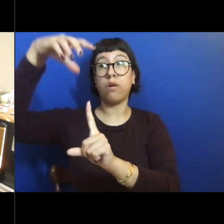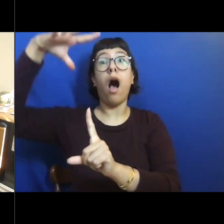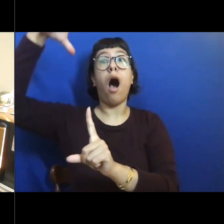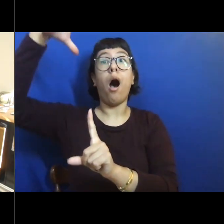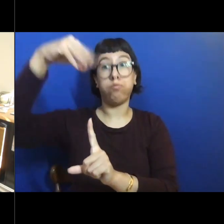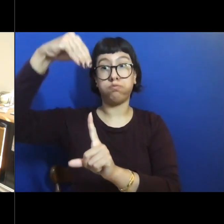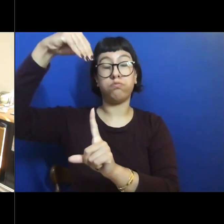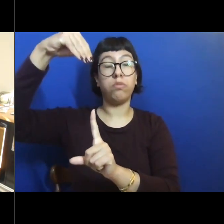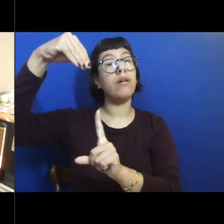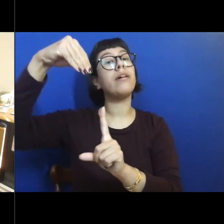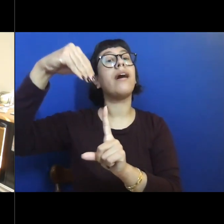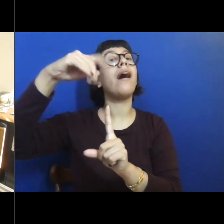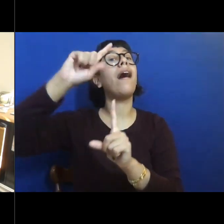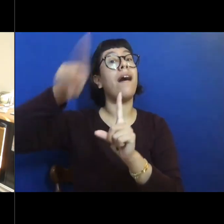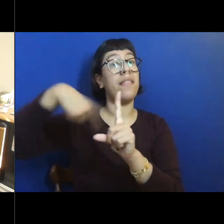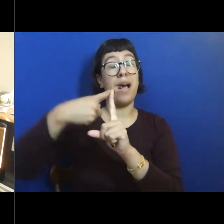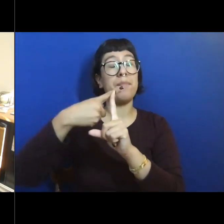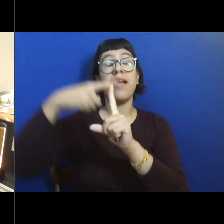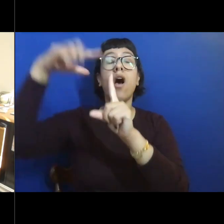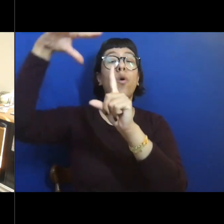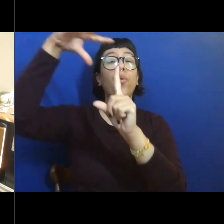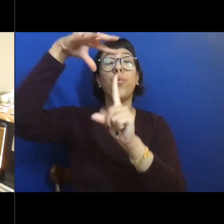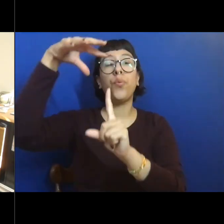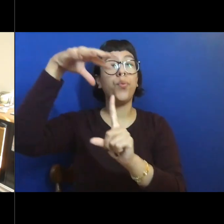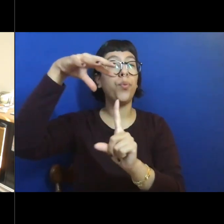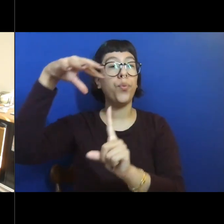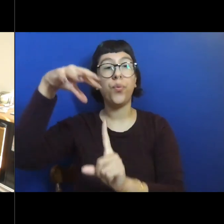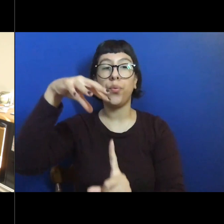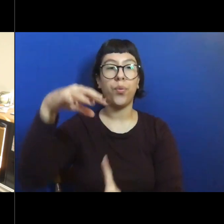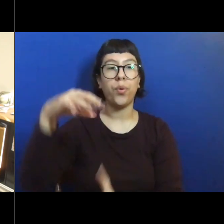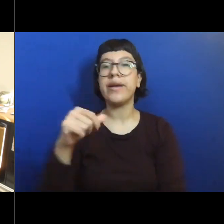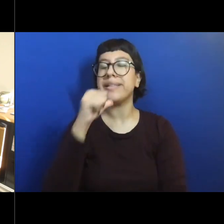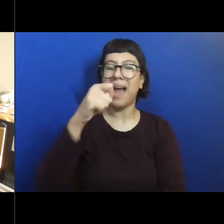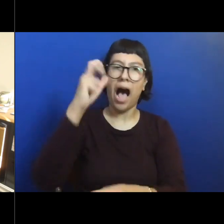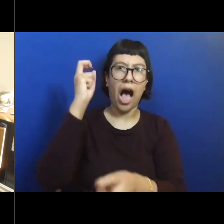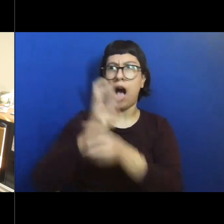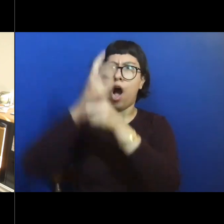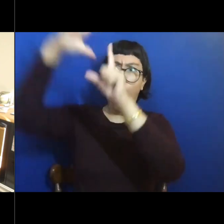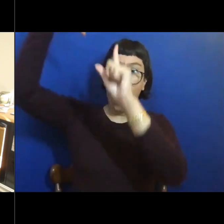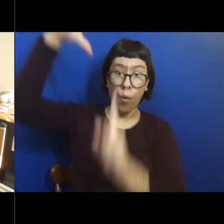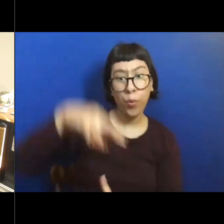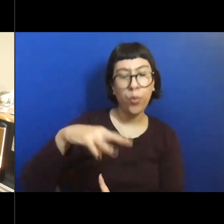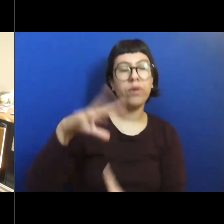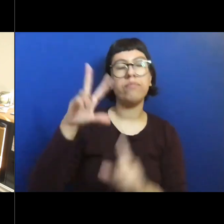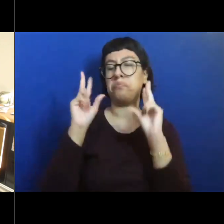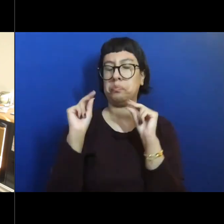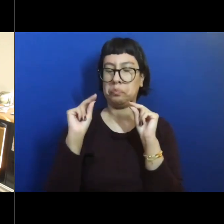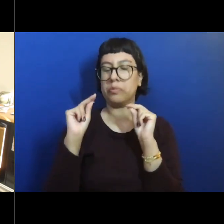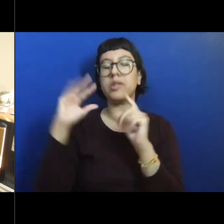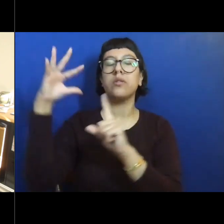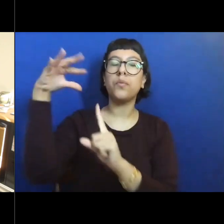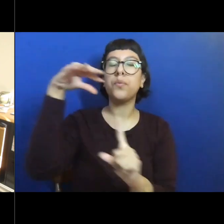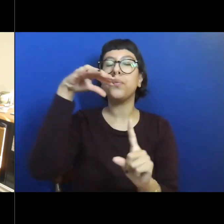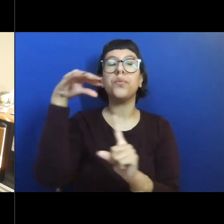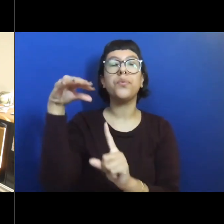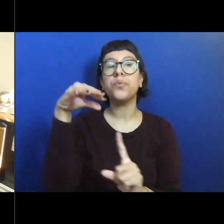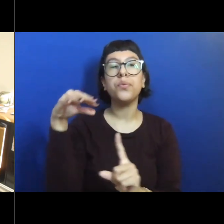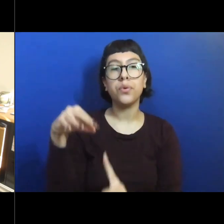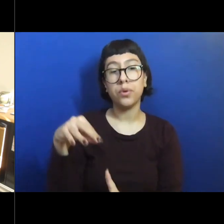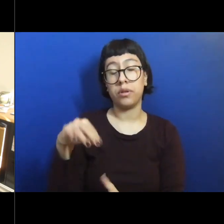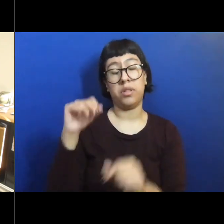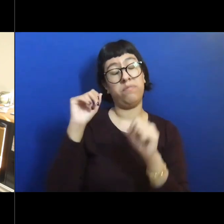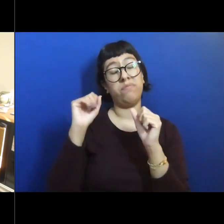float back down to the ground, so they don't hit very hard. And so a lot of times if people find them, they can be